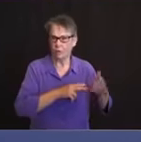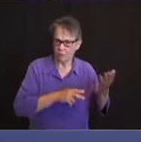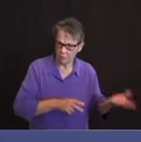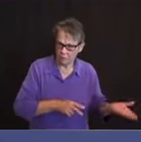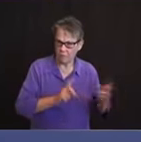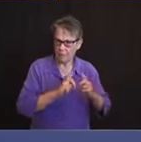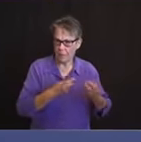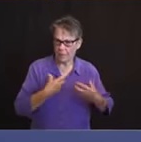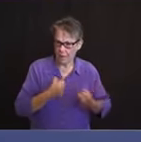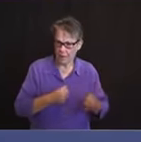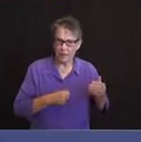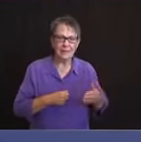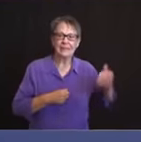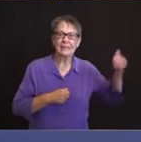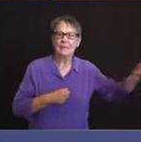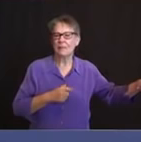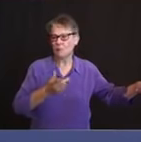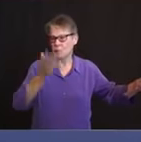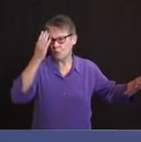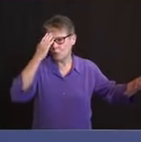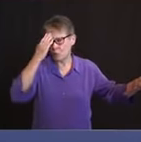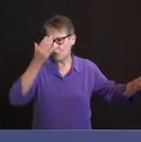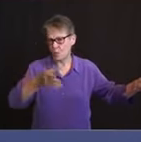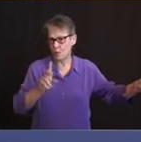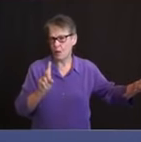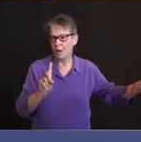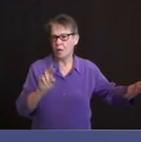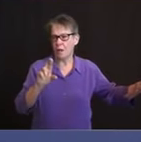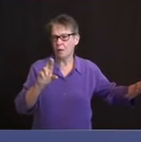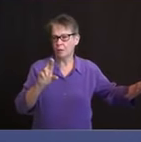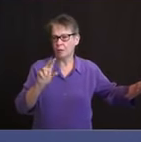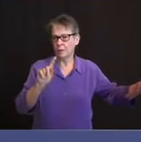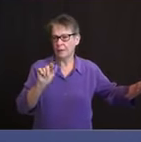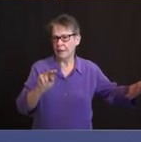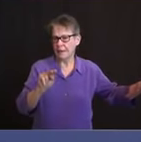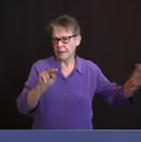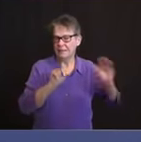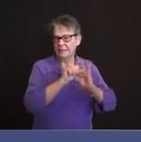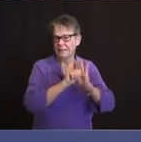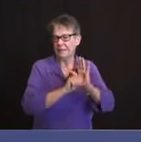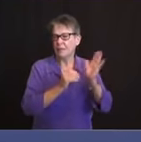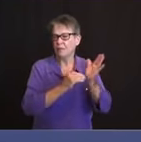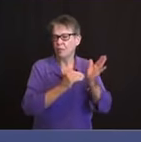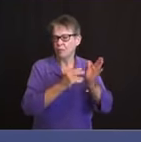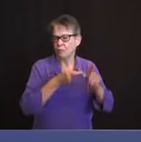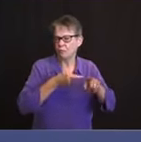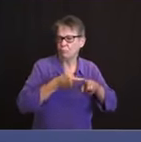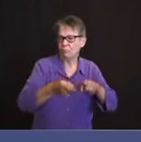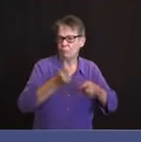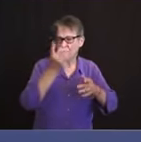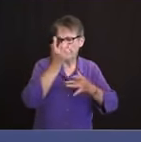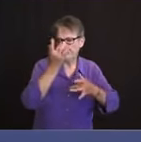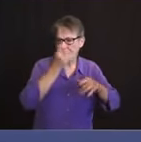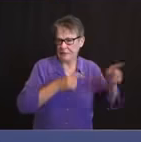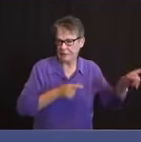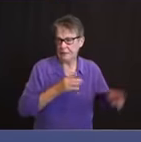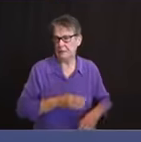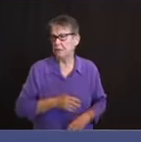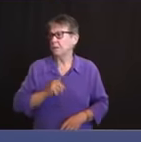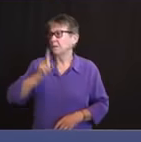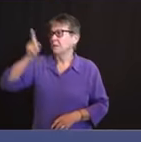right, another familiar face, the state's epidemiologist, Dr. Christina Tan. To my far left, another name